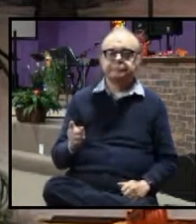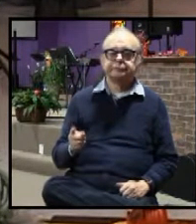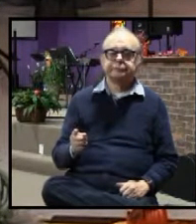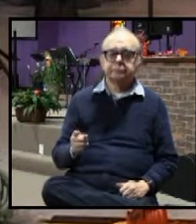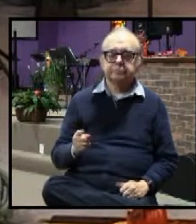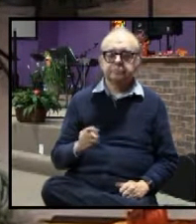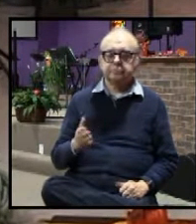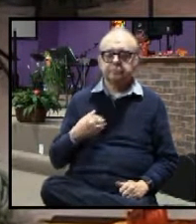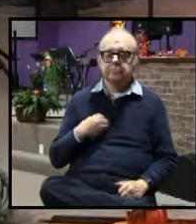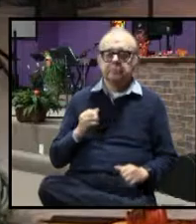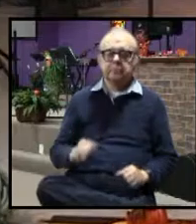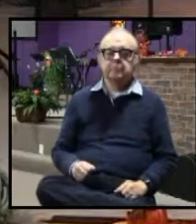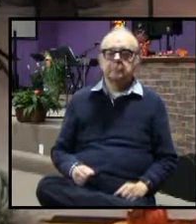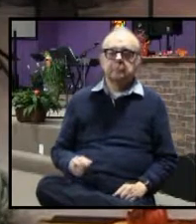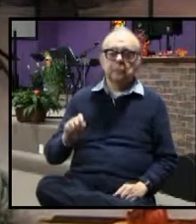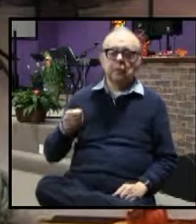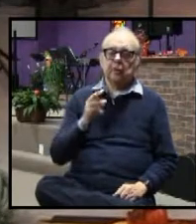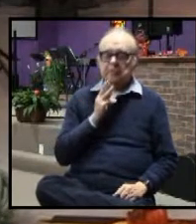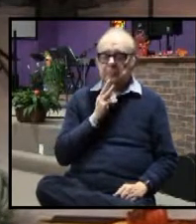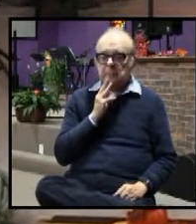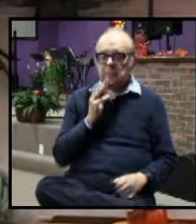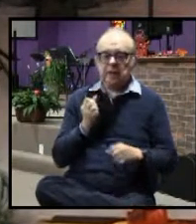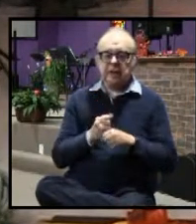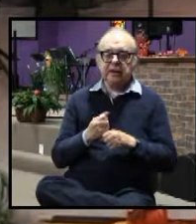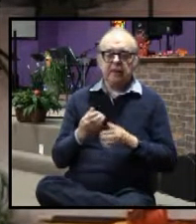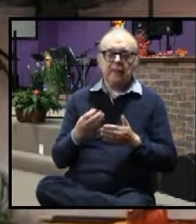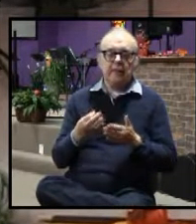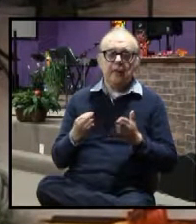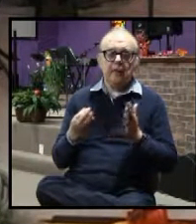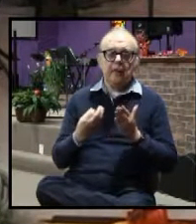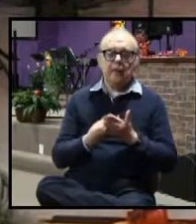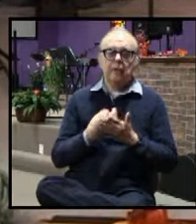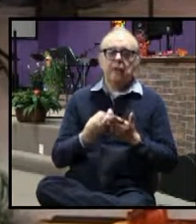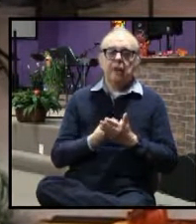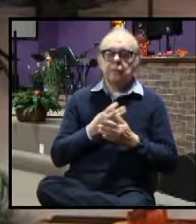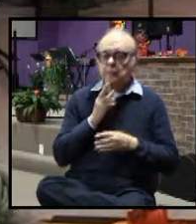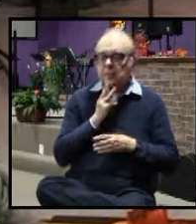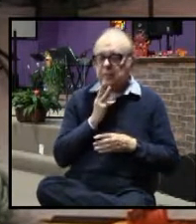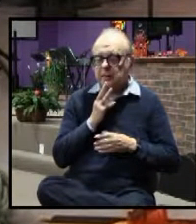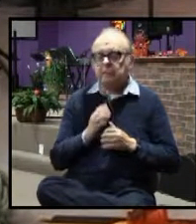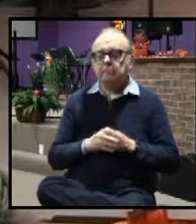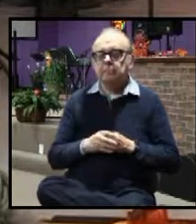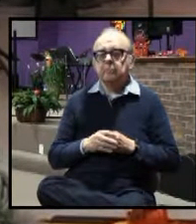Most of you will be able to turn on the water and get fresh water.